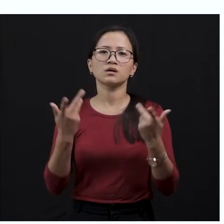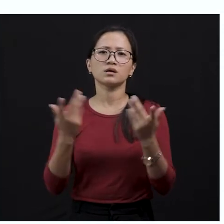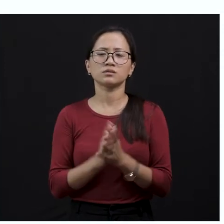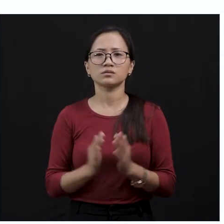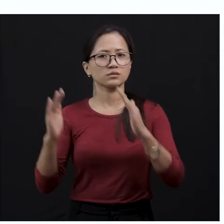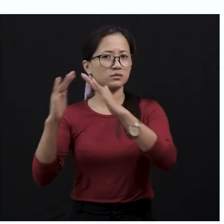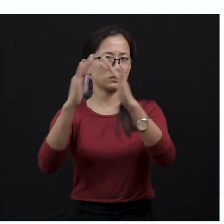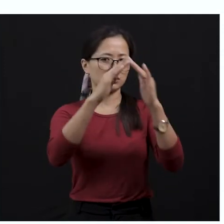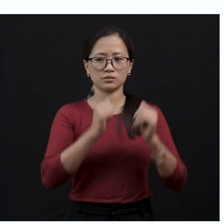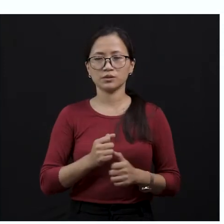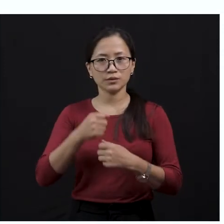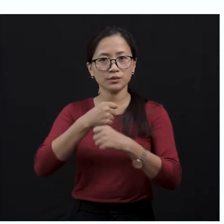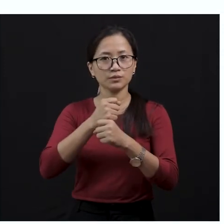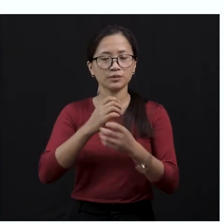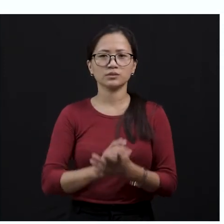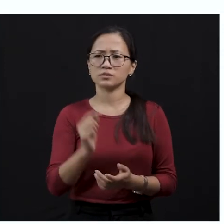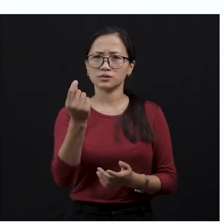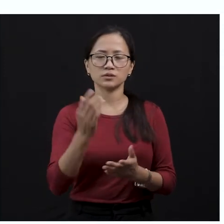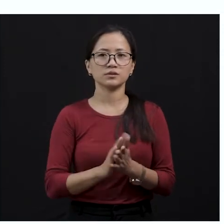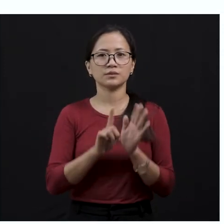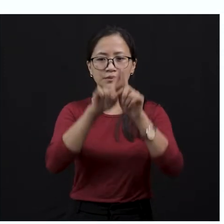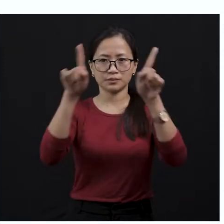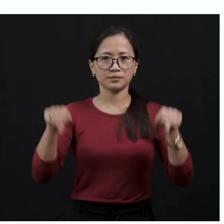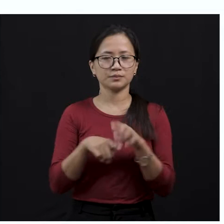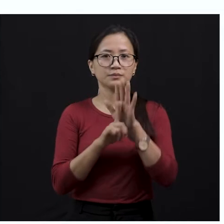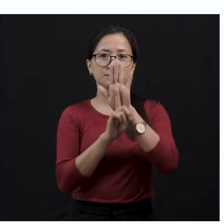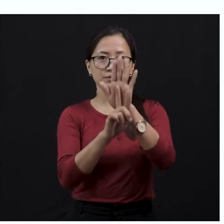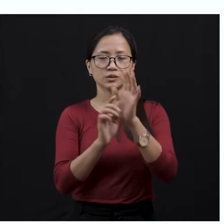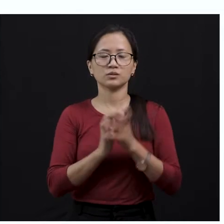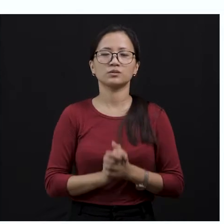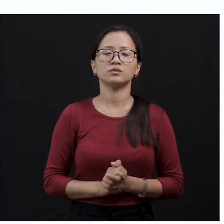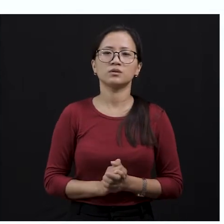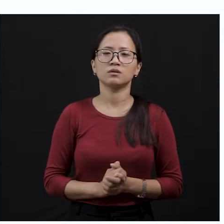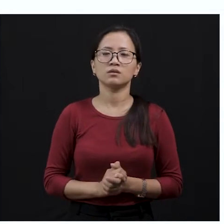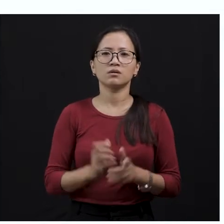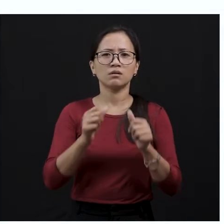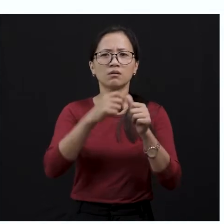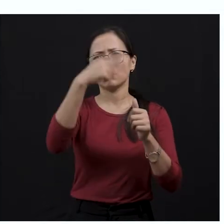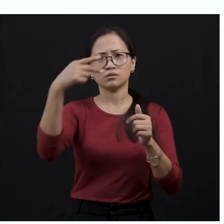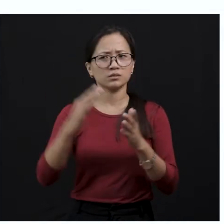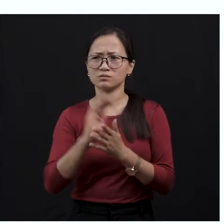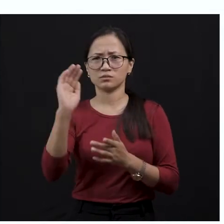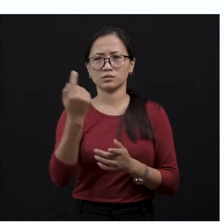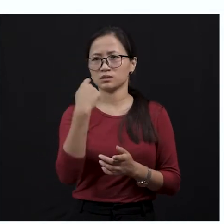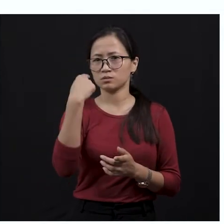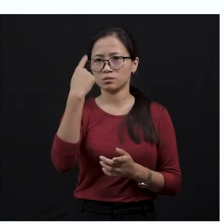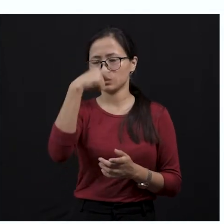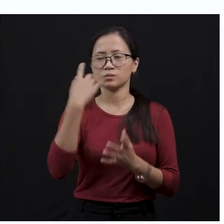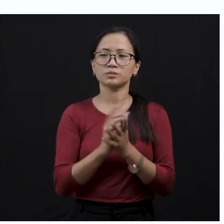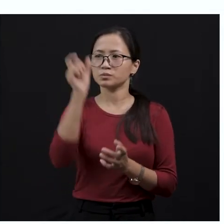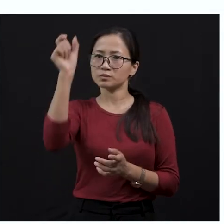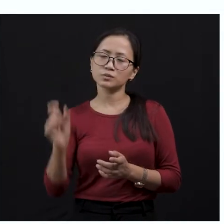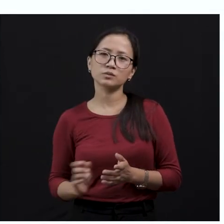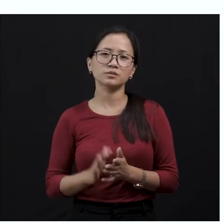how the towns were made. Now, this is just a picture, okay? This is just an art by someone whom they believe